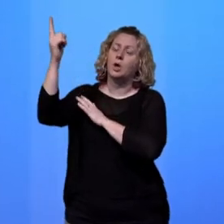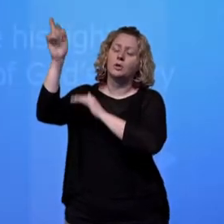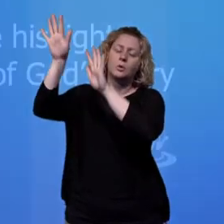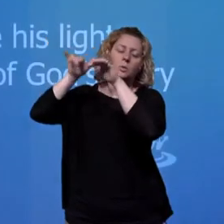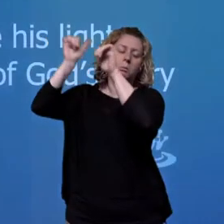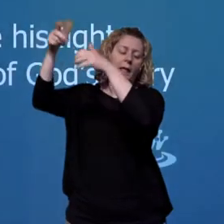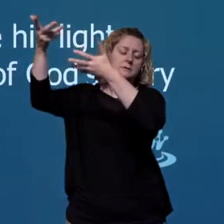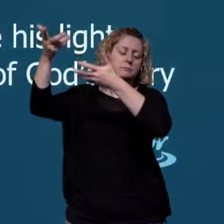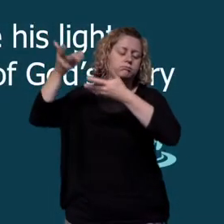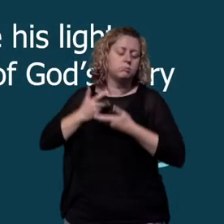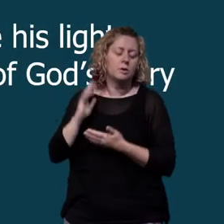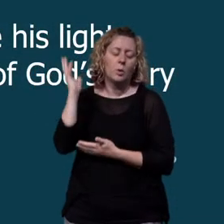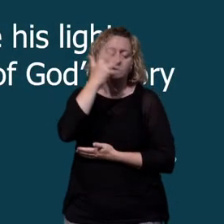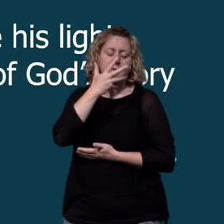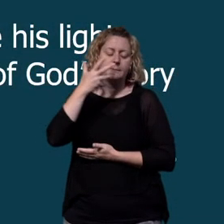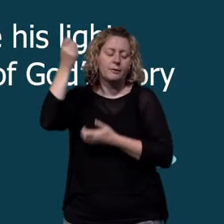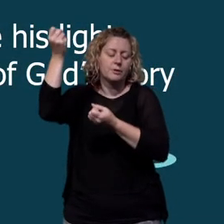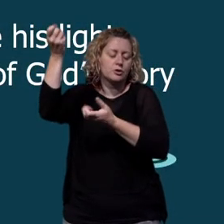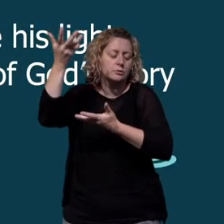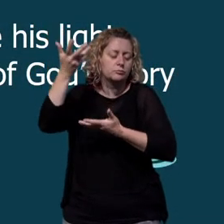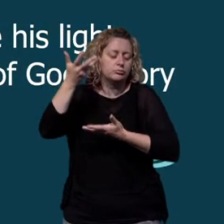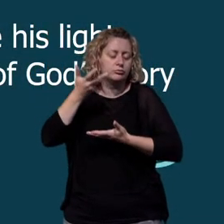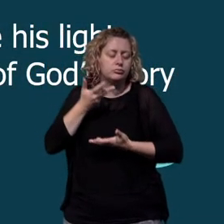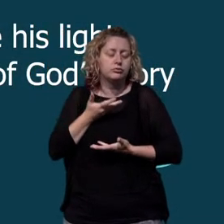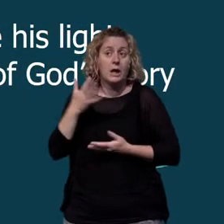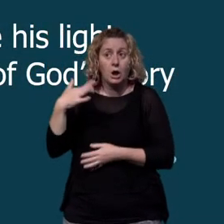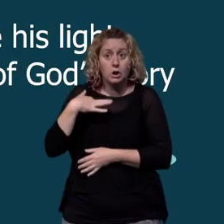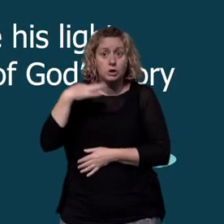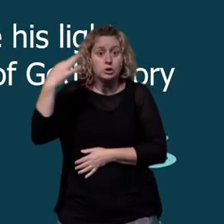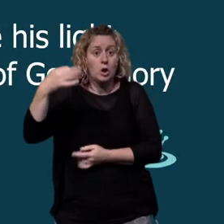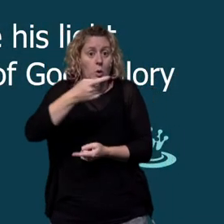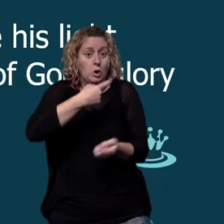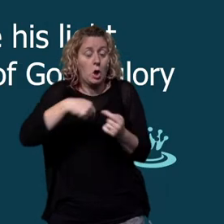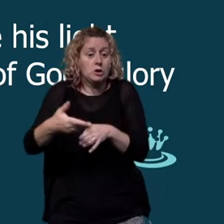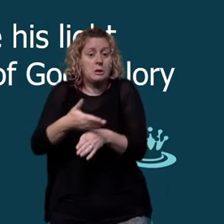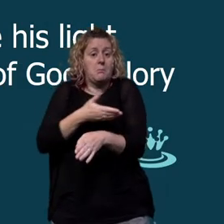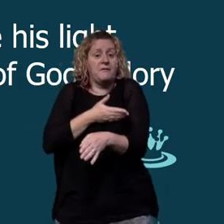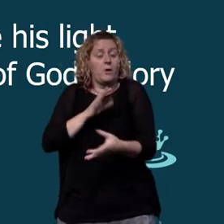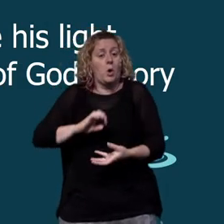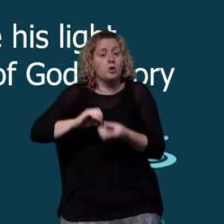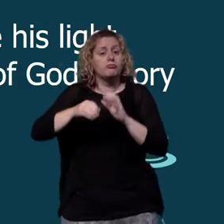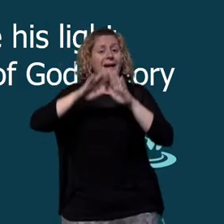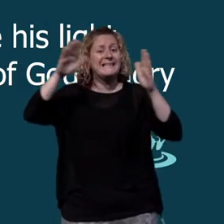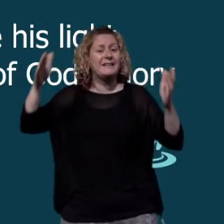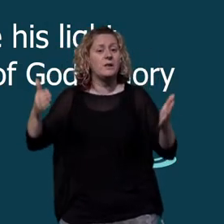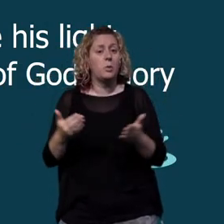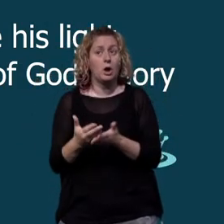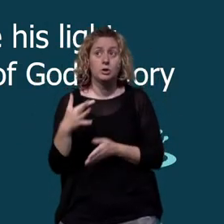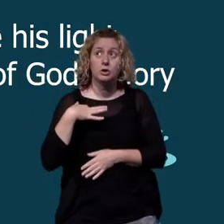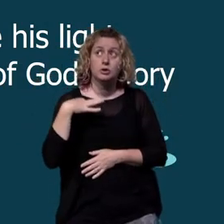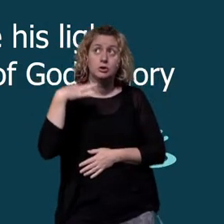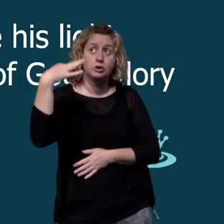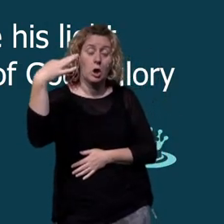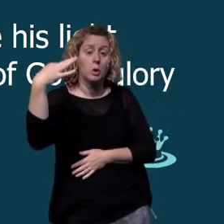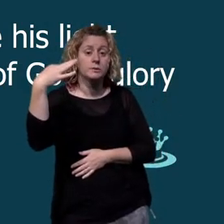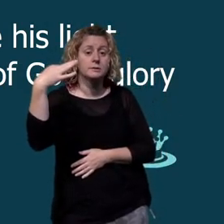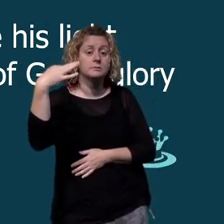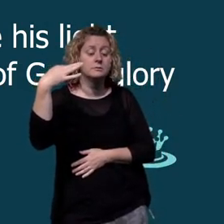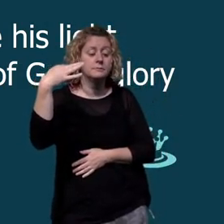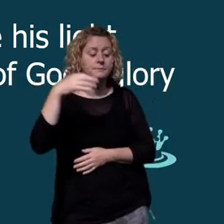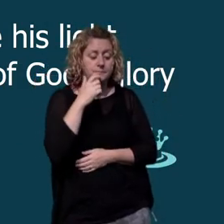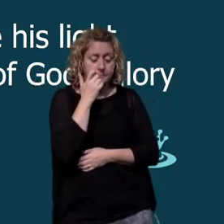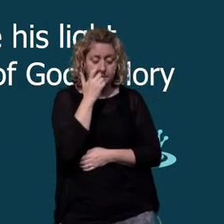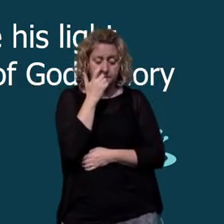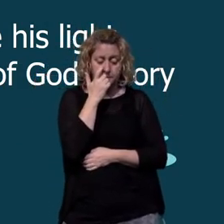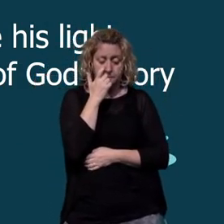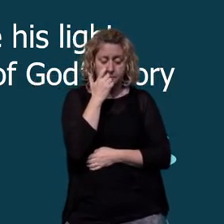with every spiritual blessing in Christ. He chose us in him before the creation of the world to be holy and blameless in his sight. You do know, don't